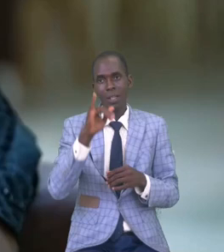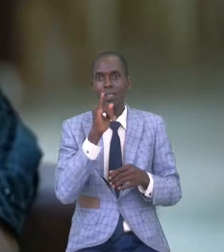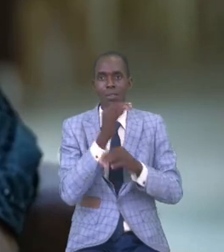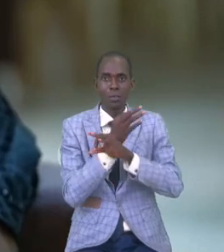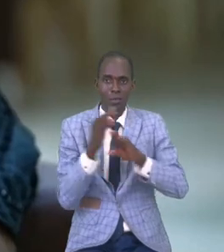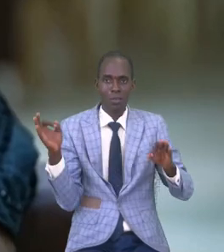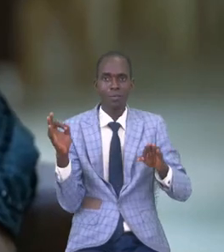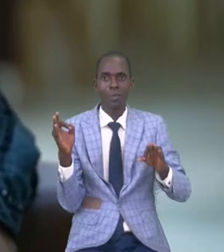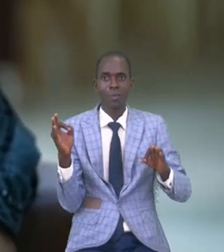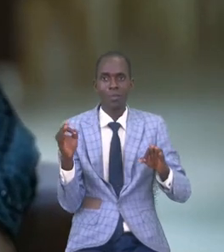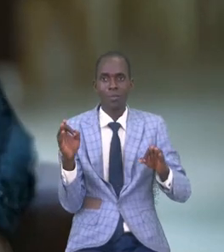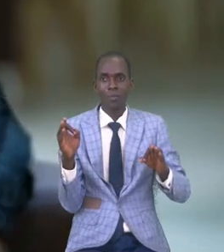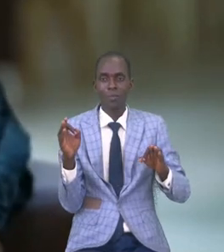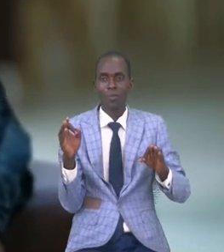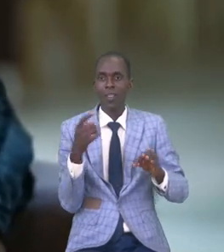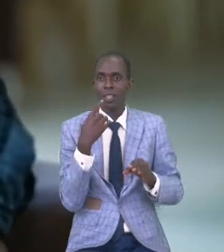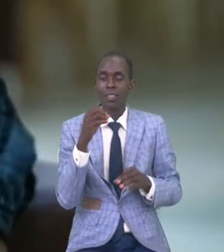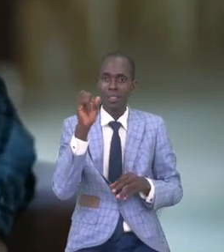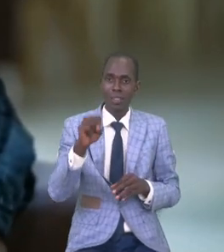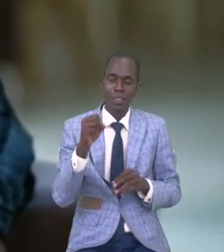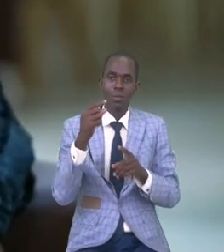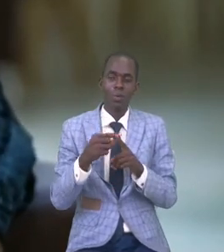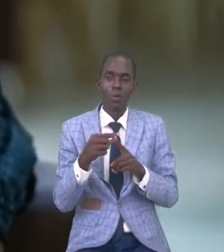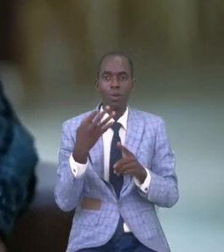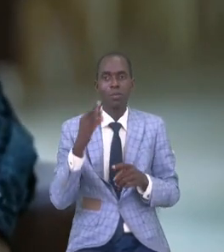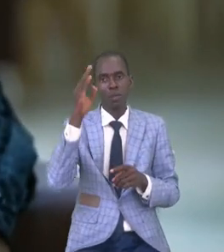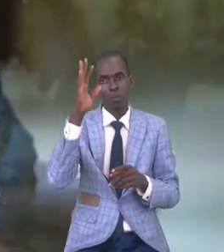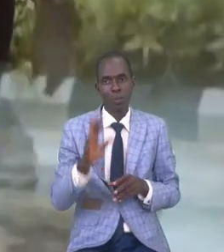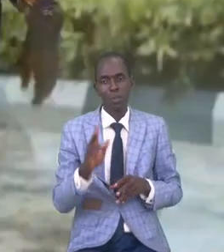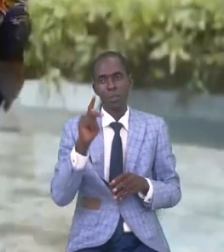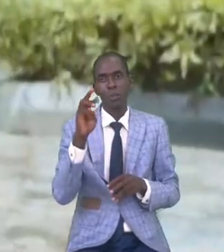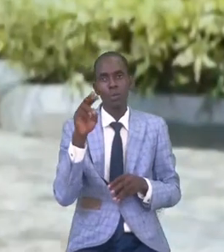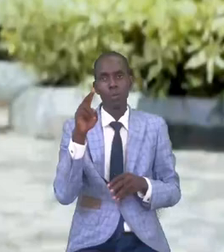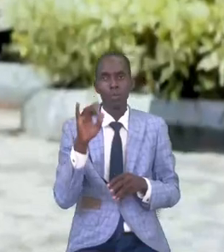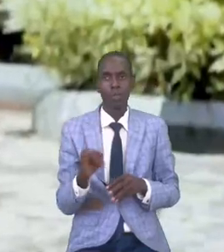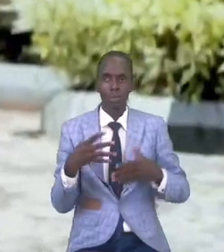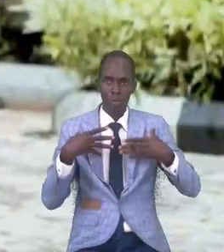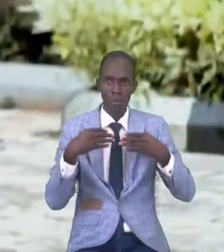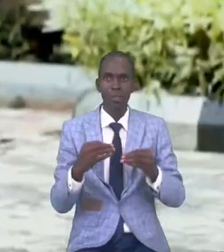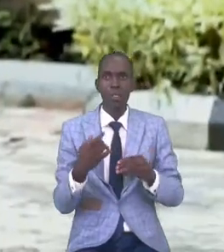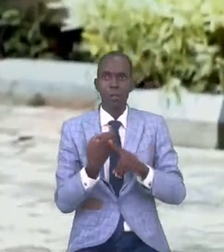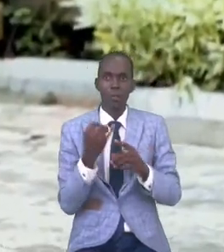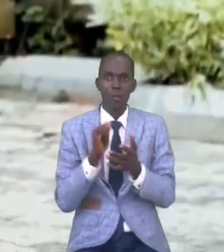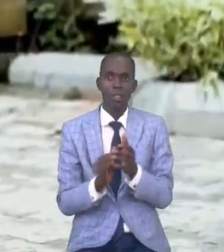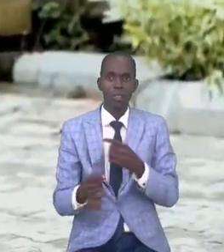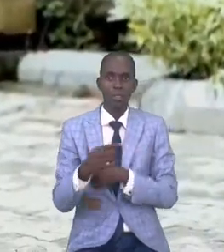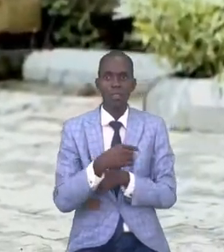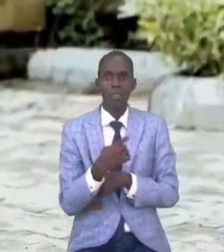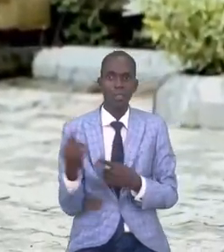I say yes, the God of Kumuyi, let him be my God from today, because he has surprised